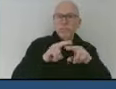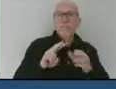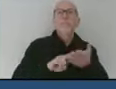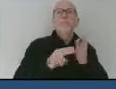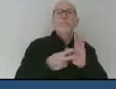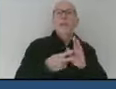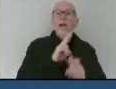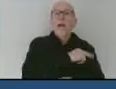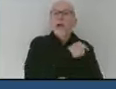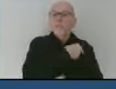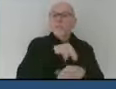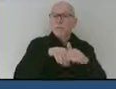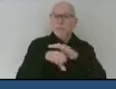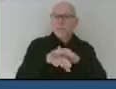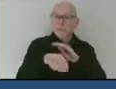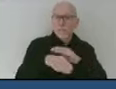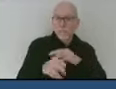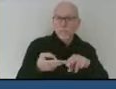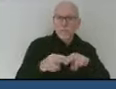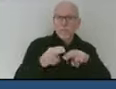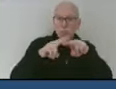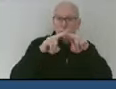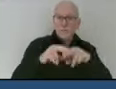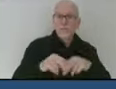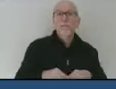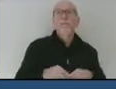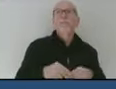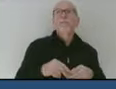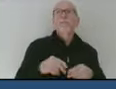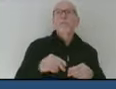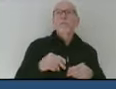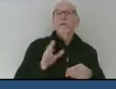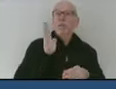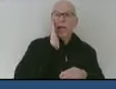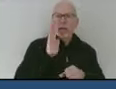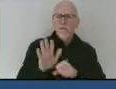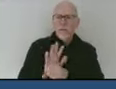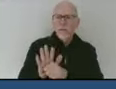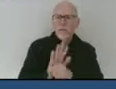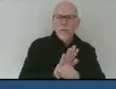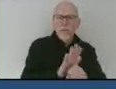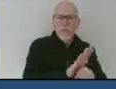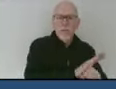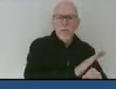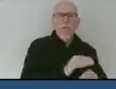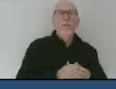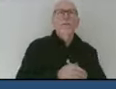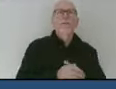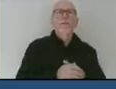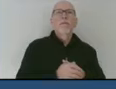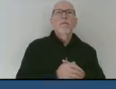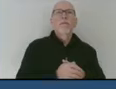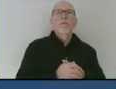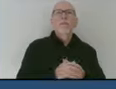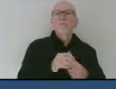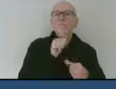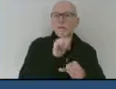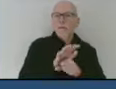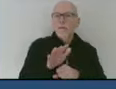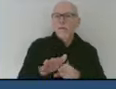hospital admissions rising. And with that, beds are filled. And that has an effect